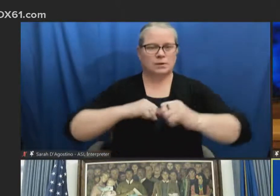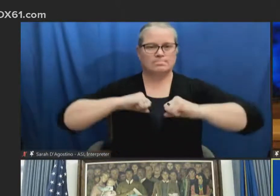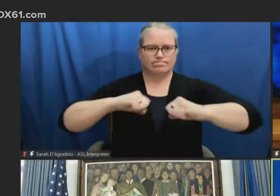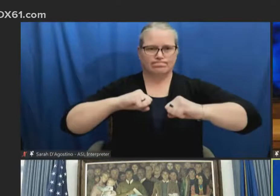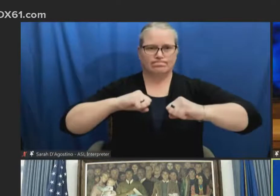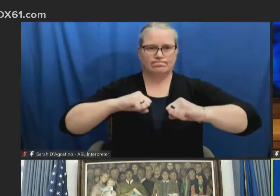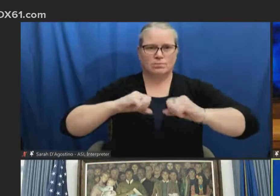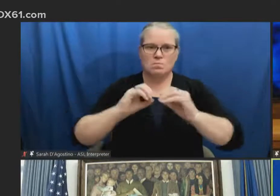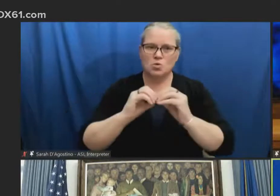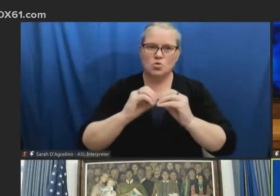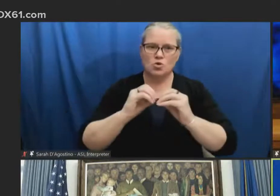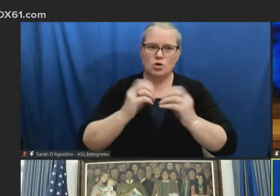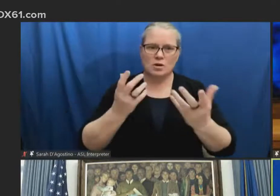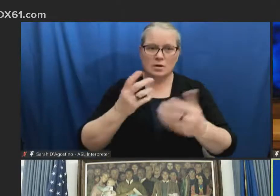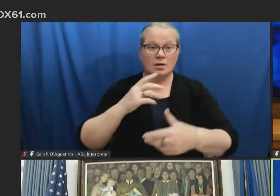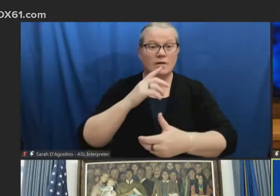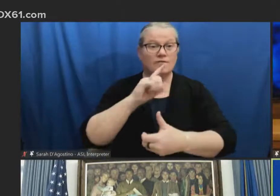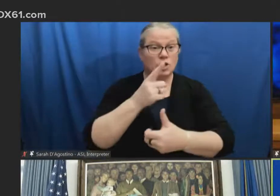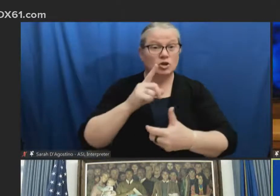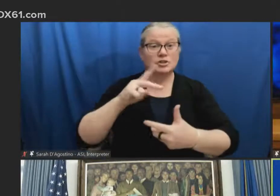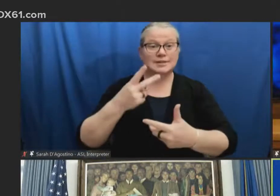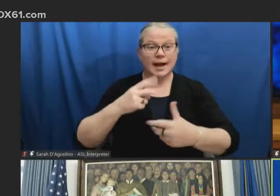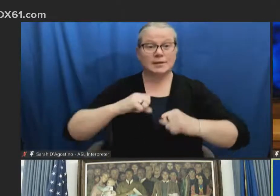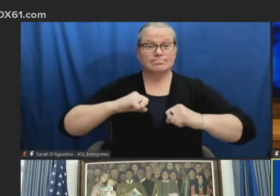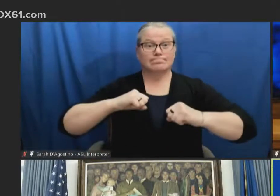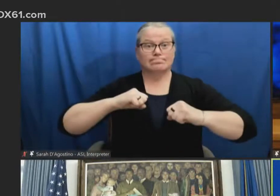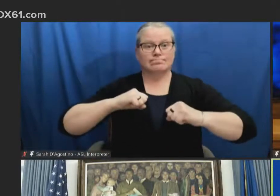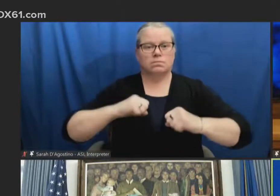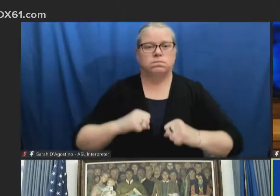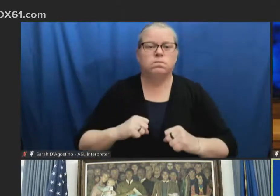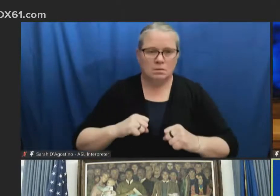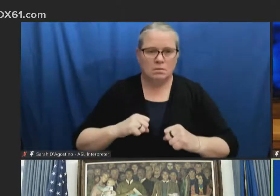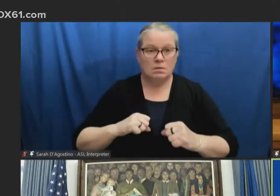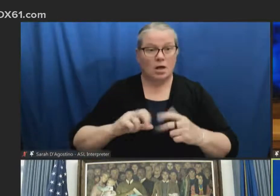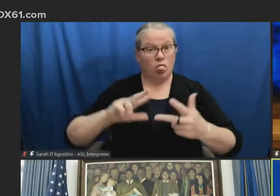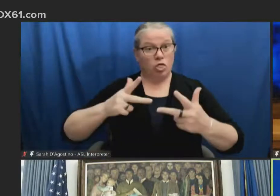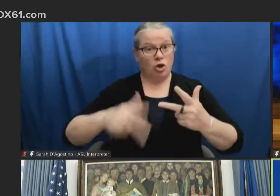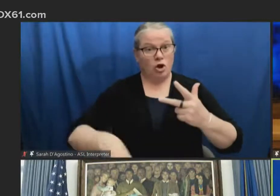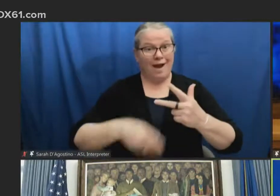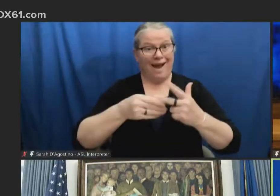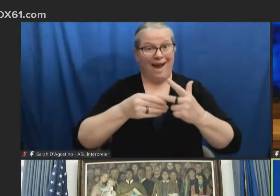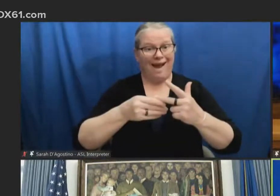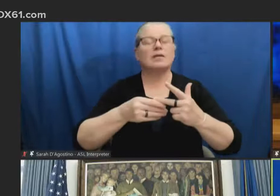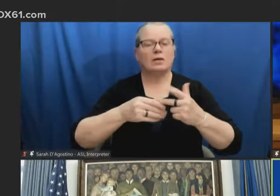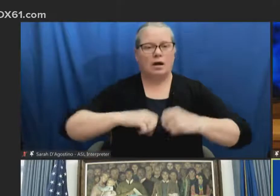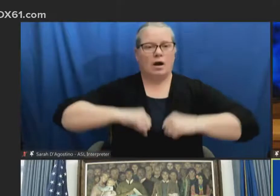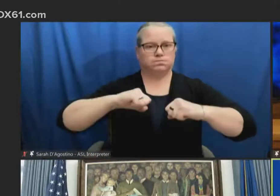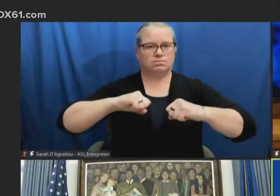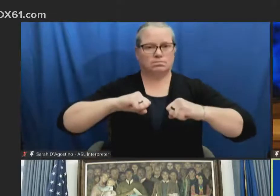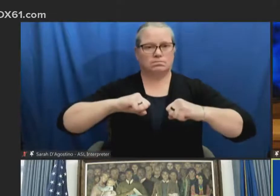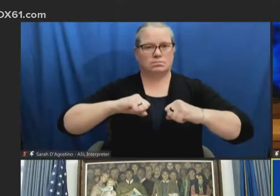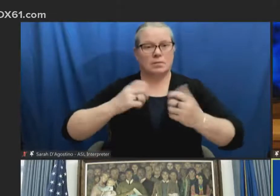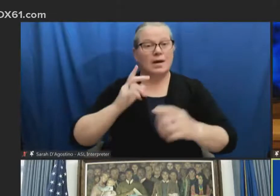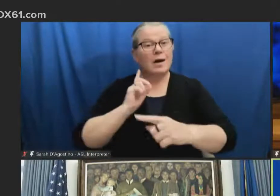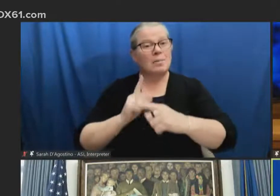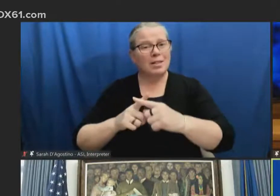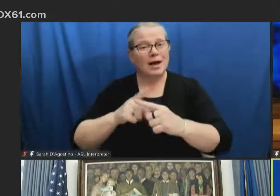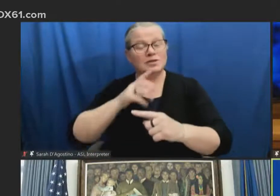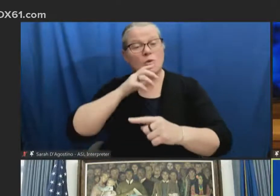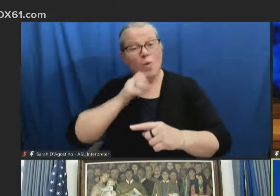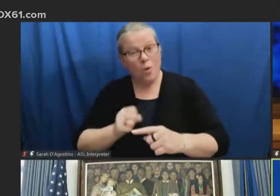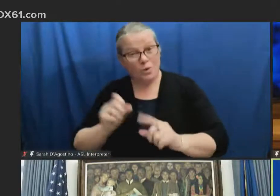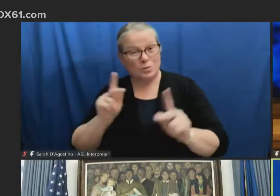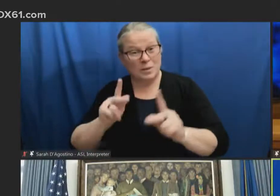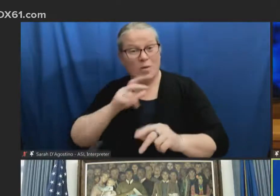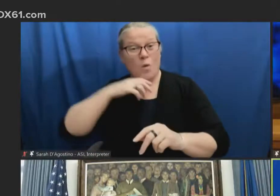vulnerable populations are at risk, and particularly older adults, once the virus reaches them. And I do think what Dr.